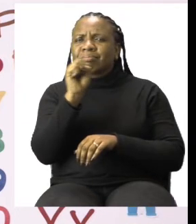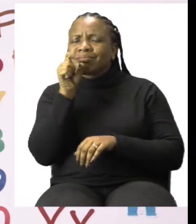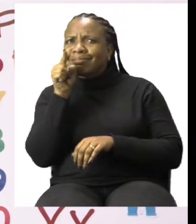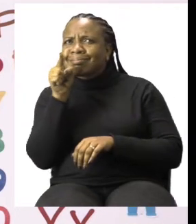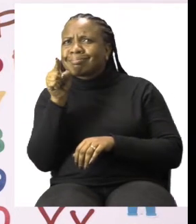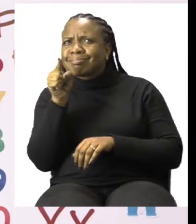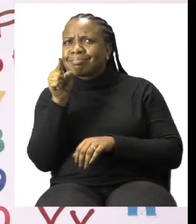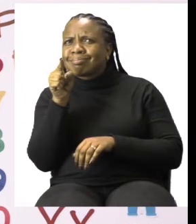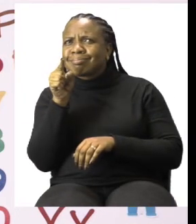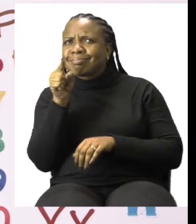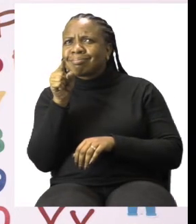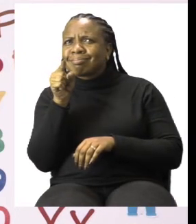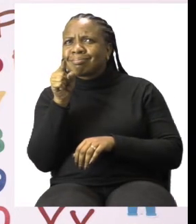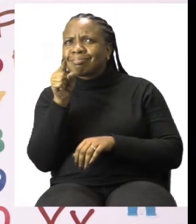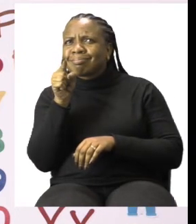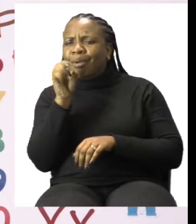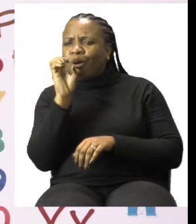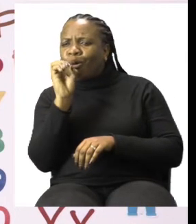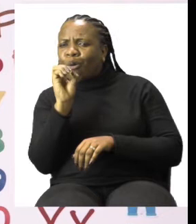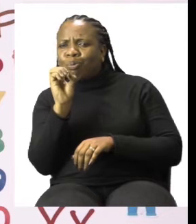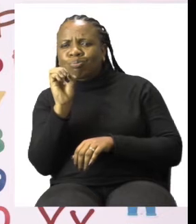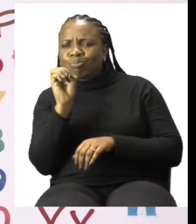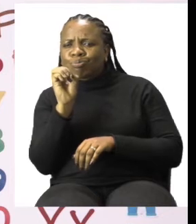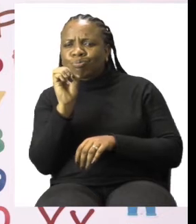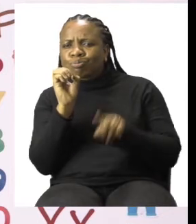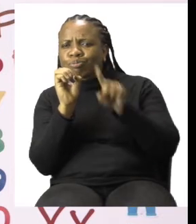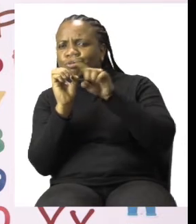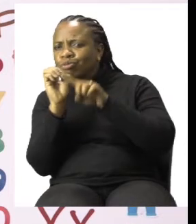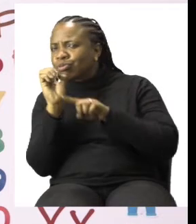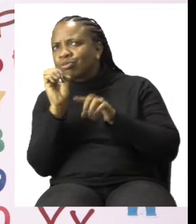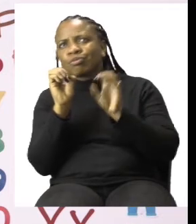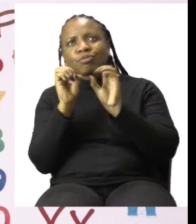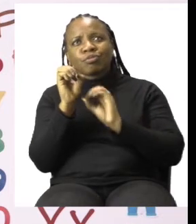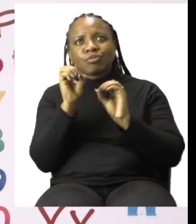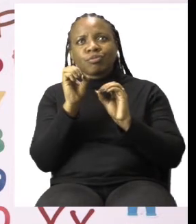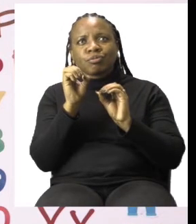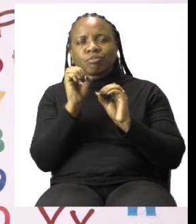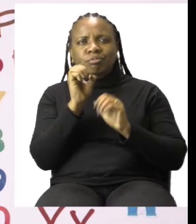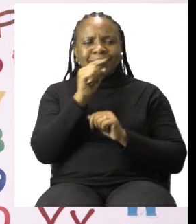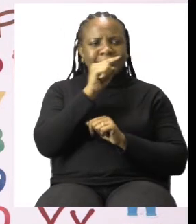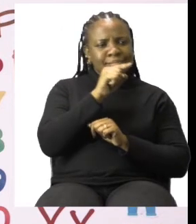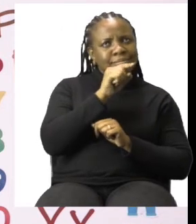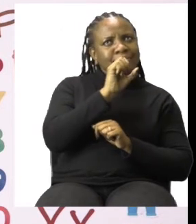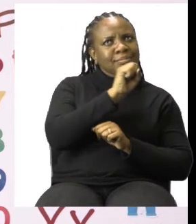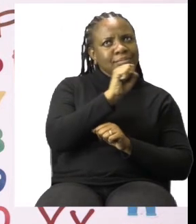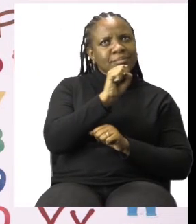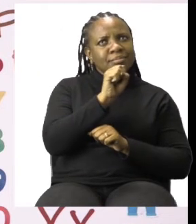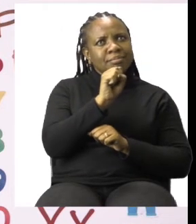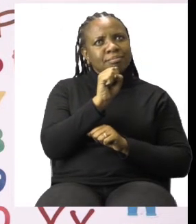S here, but there's no O near it, so that is not correct. I have found another